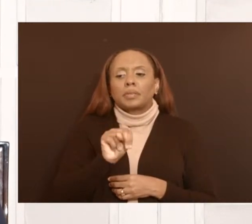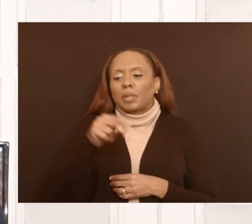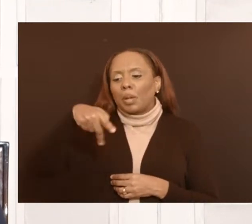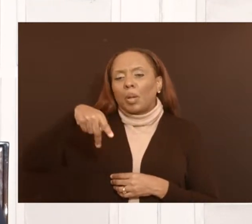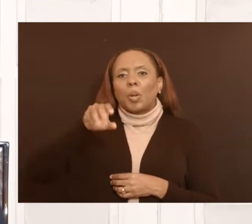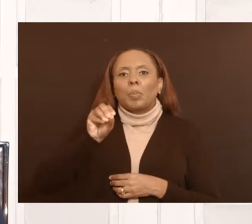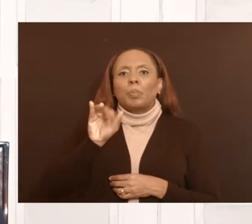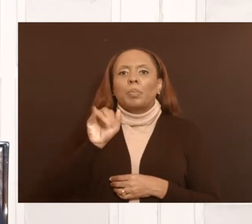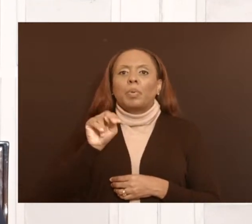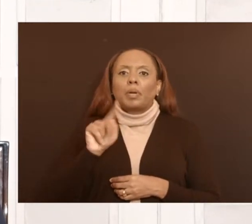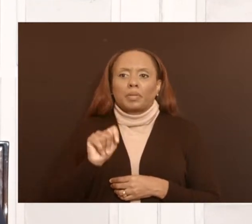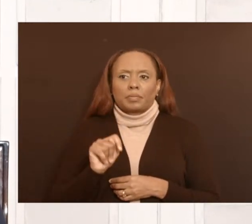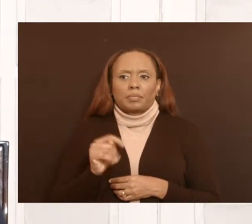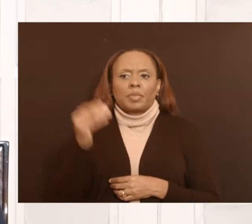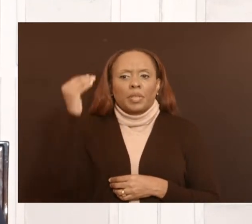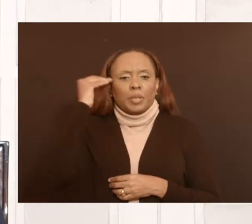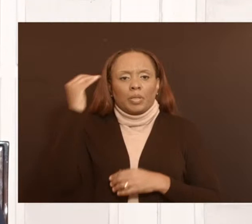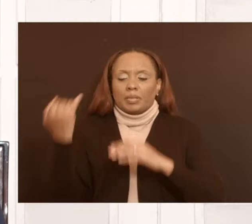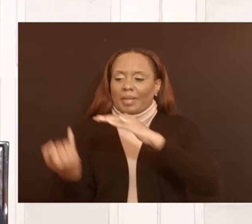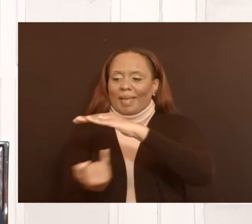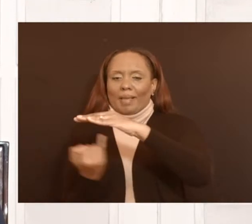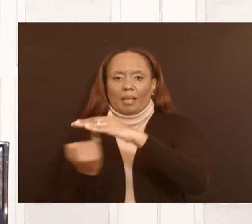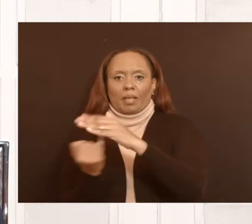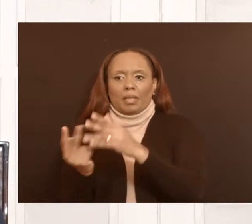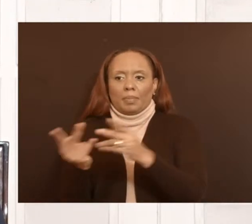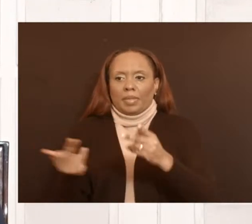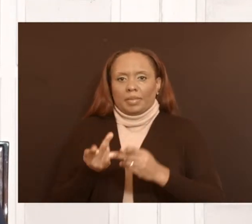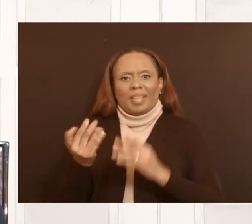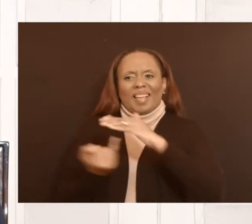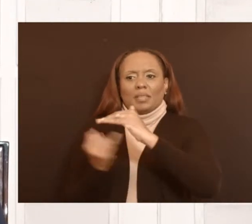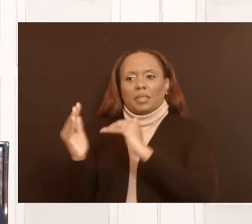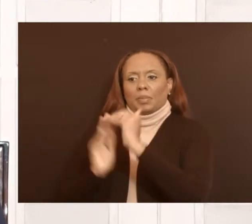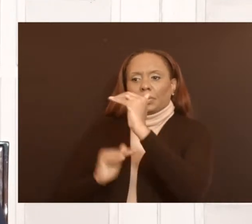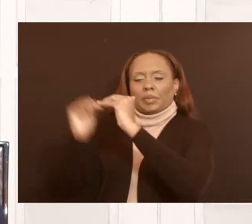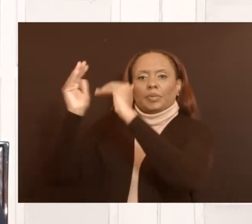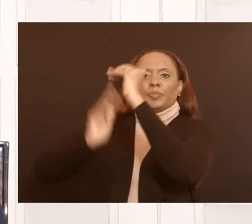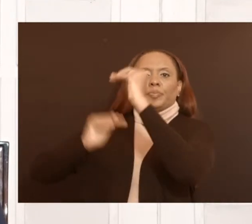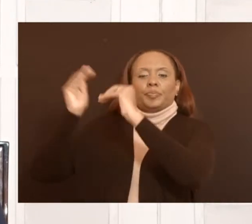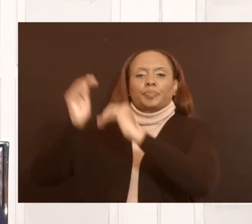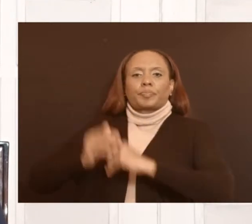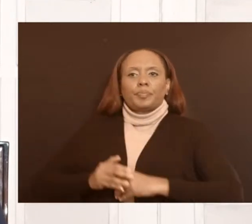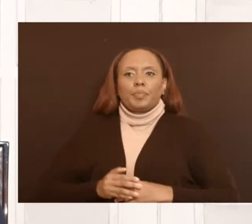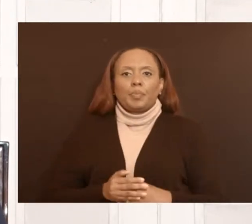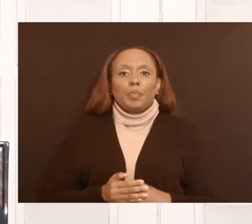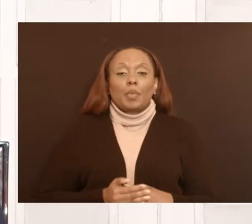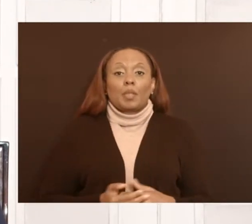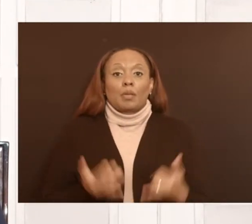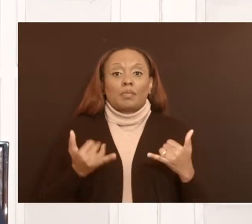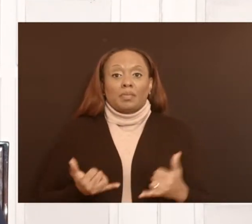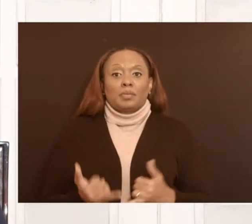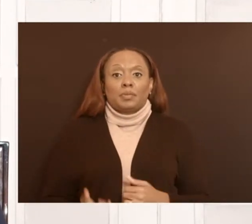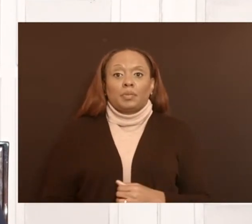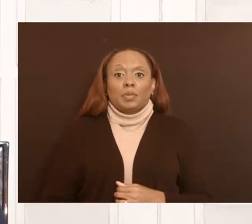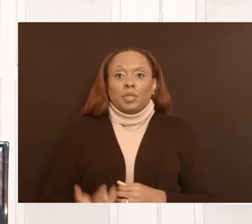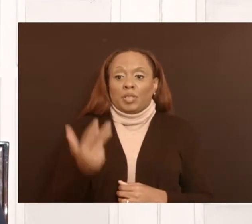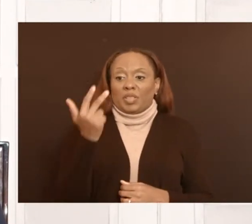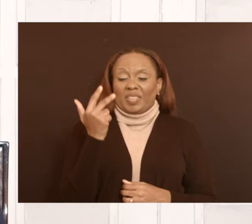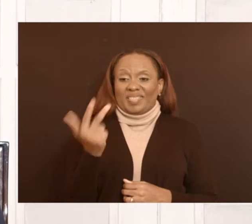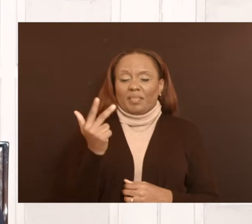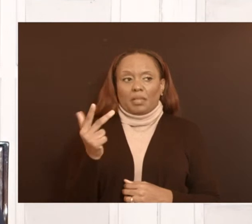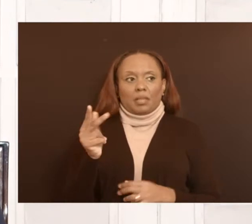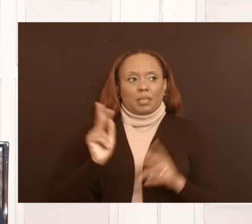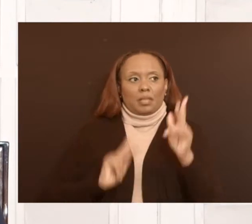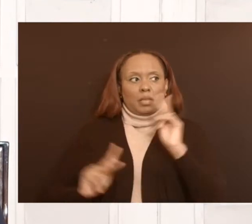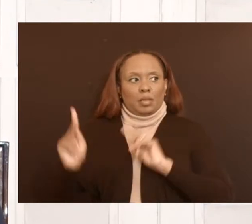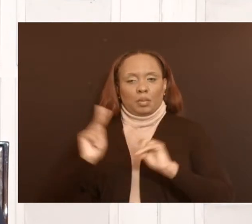facility there, and at present we have 3 persons in the general ICU, primary ICU area. That